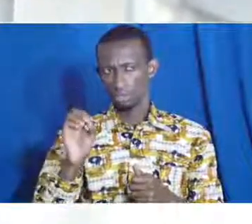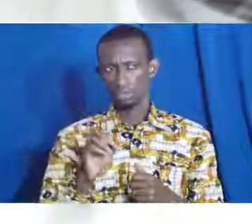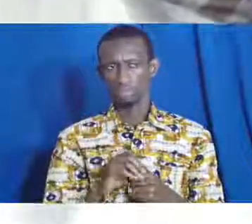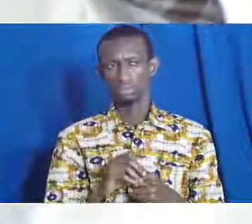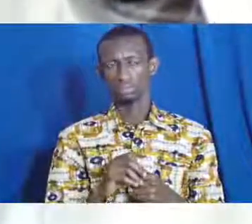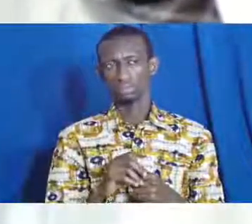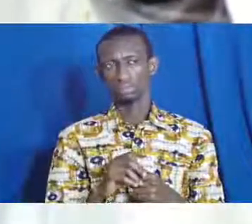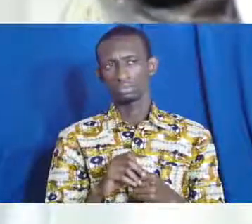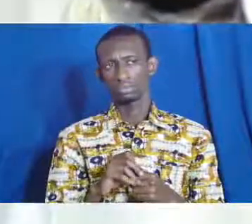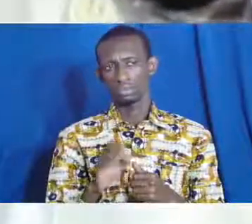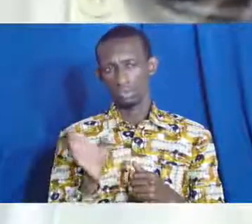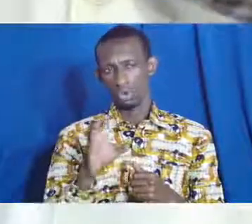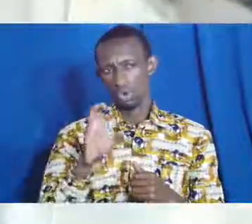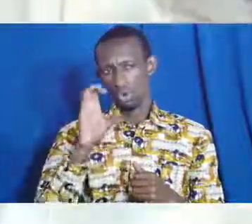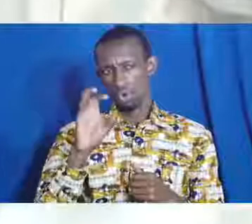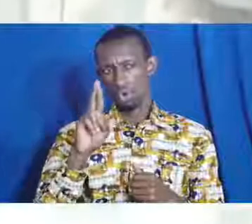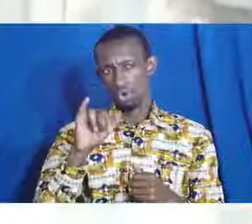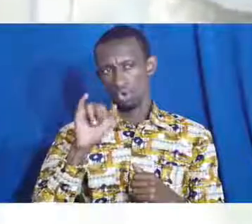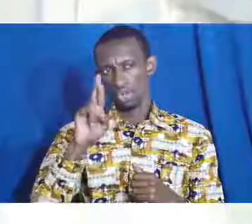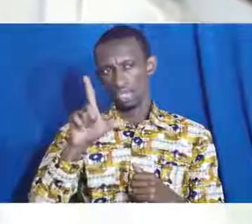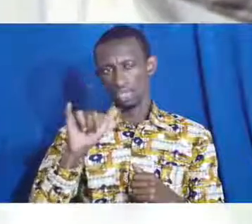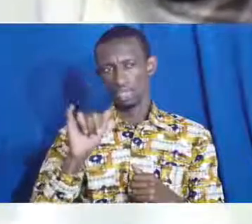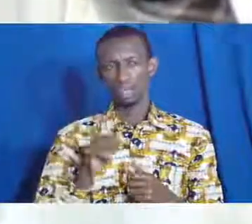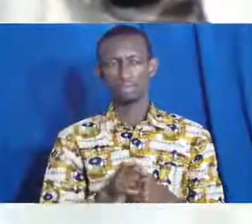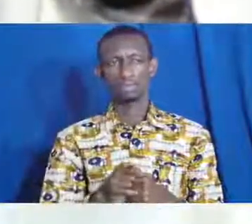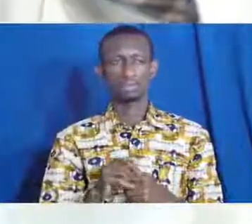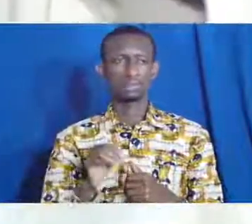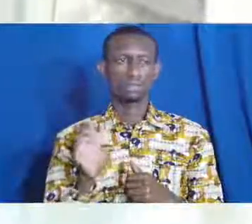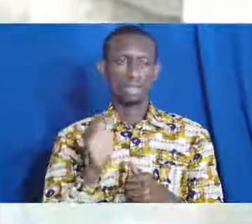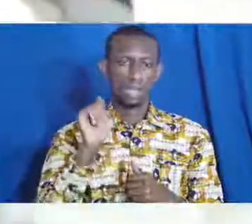in the beaker.